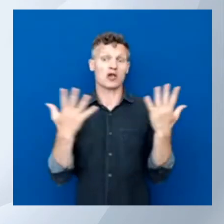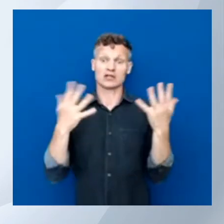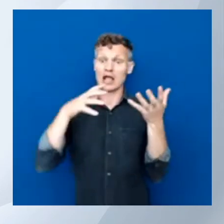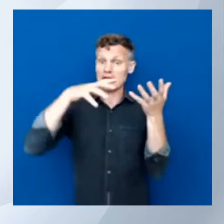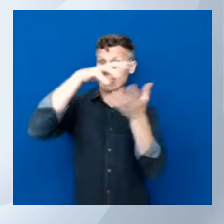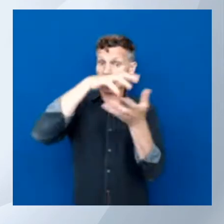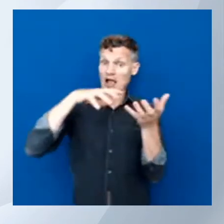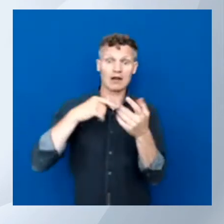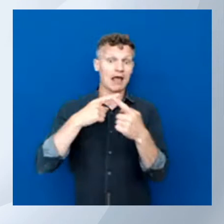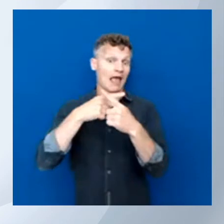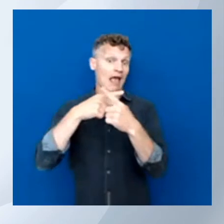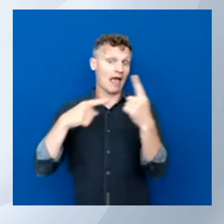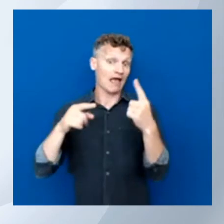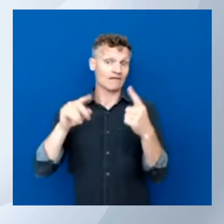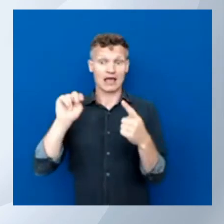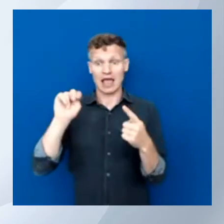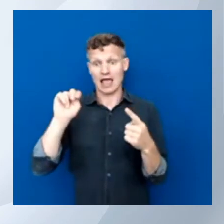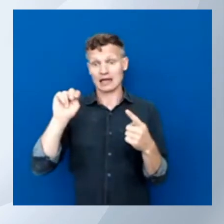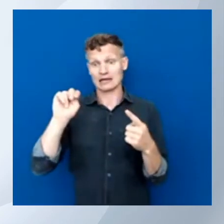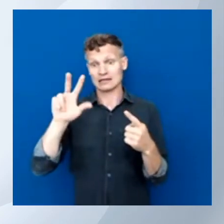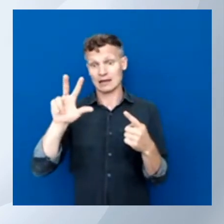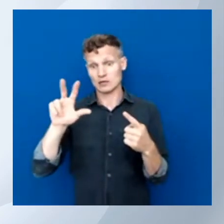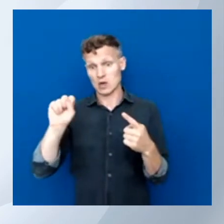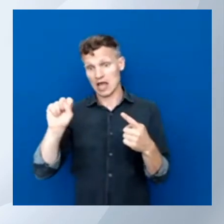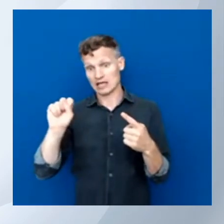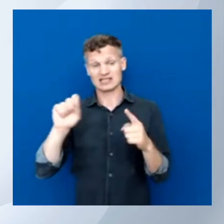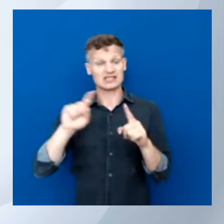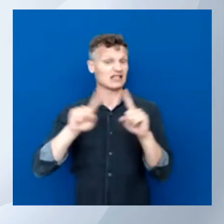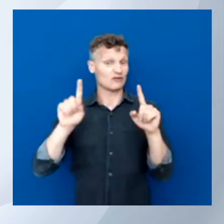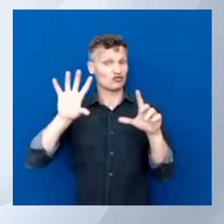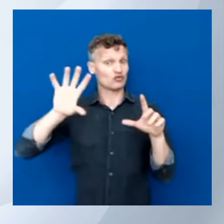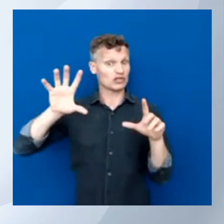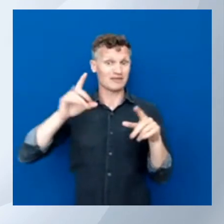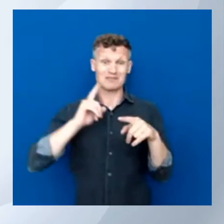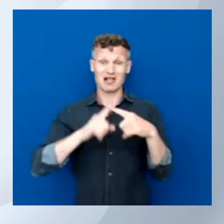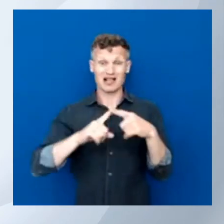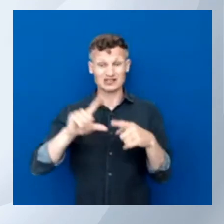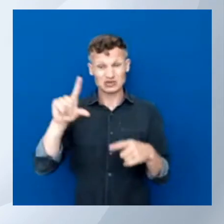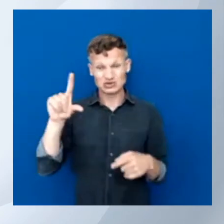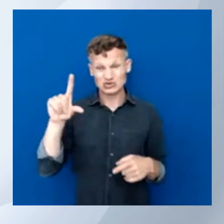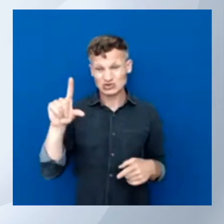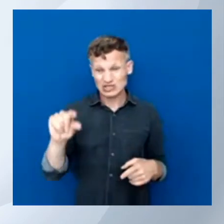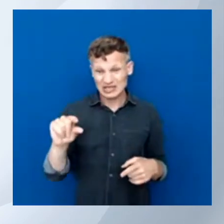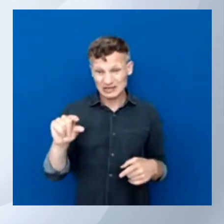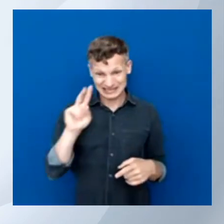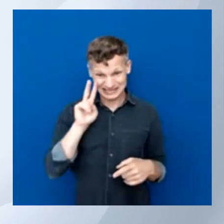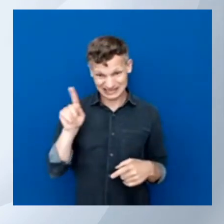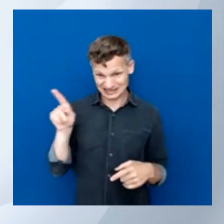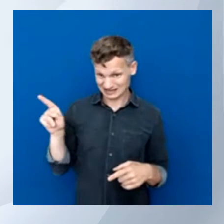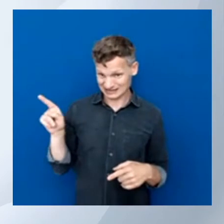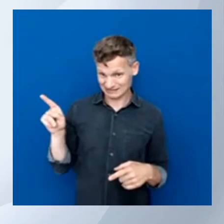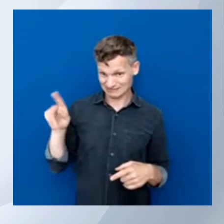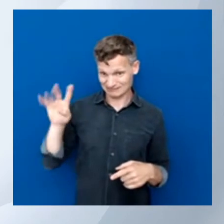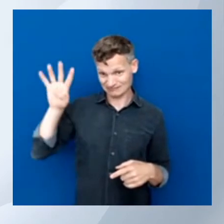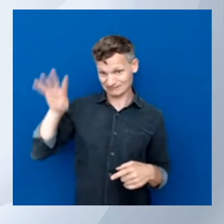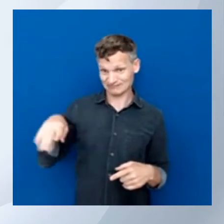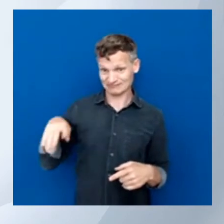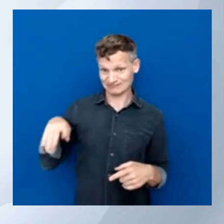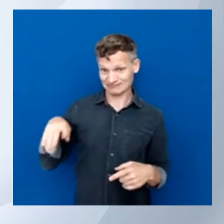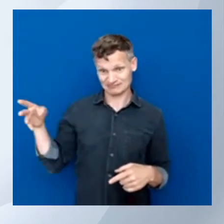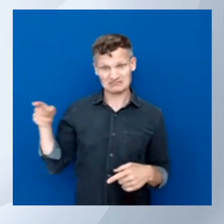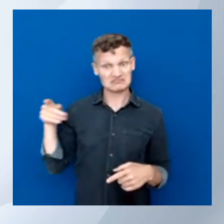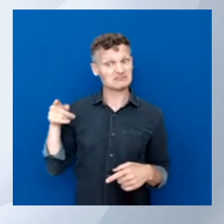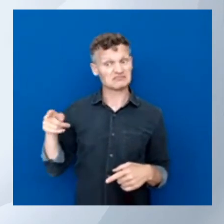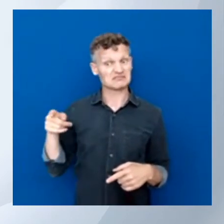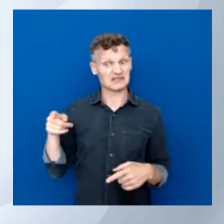in another region if you so wanted to. It's really cheap as well. So this is kind of typical data transfer pricing from